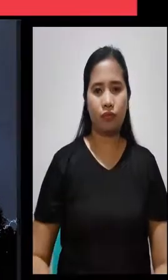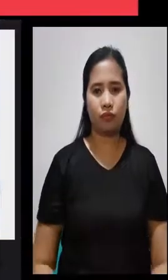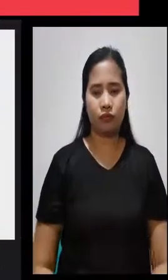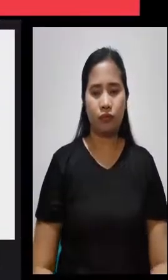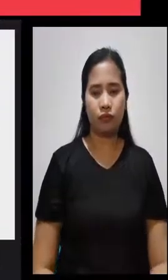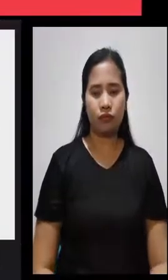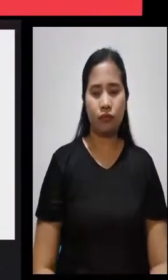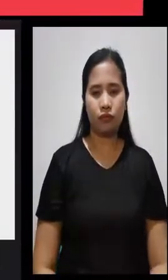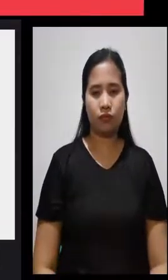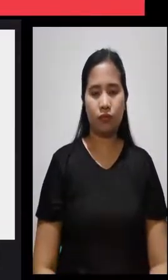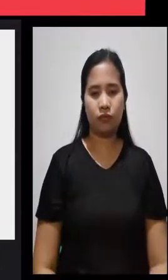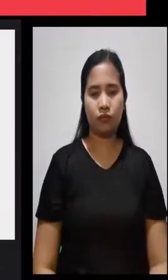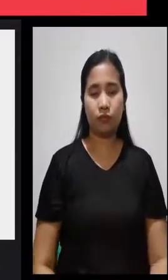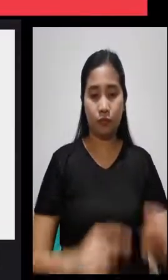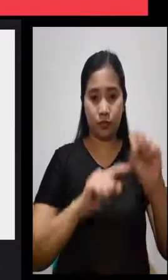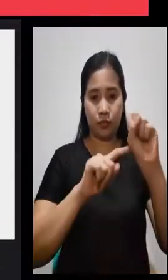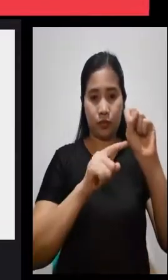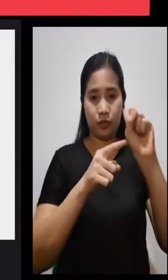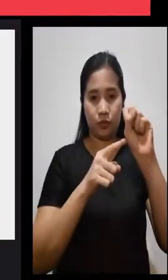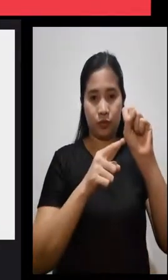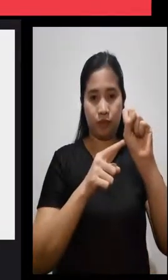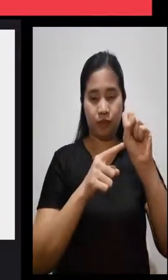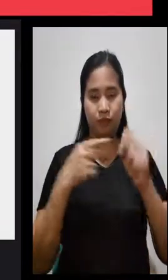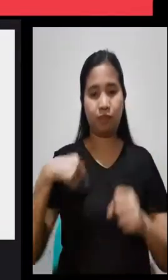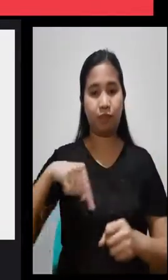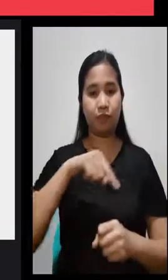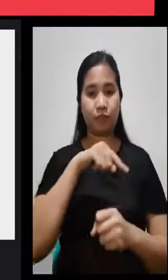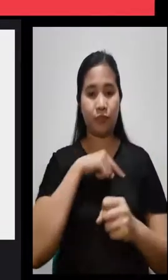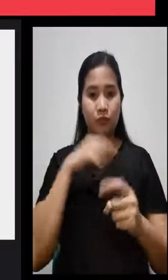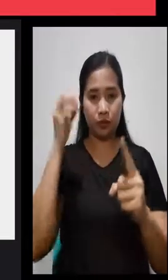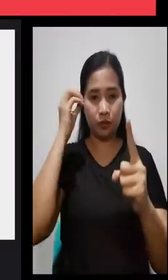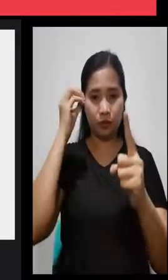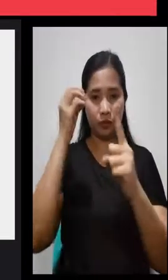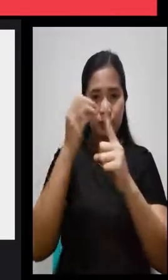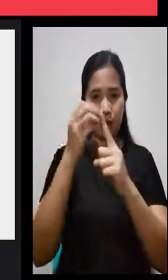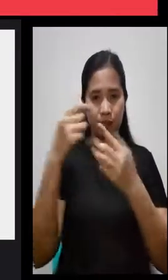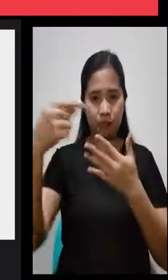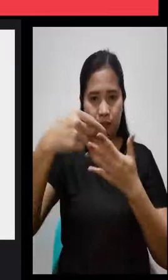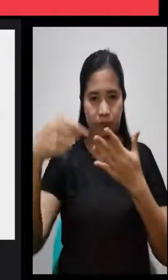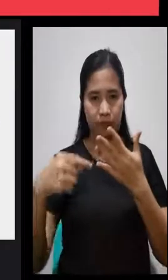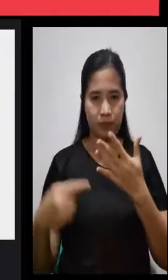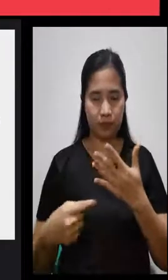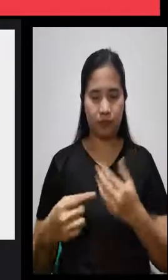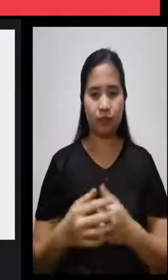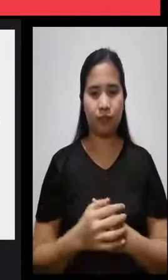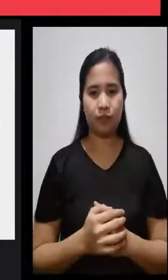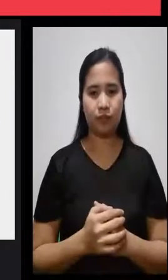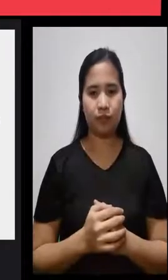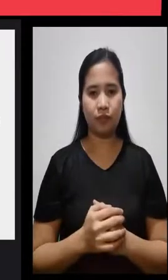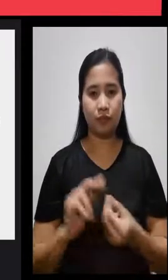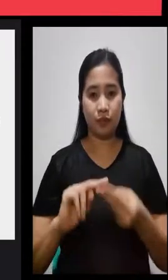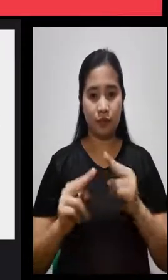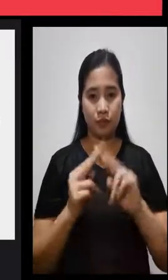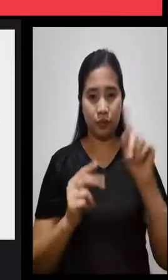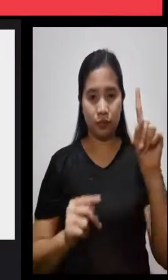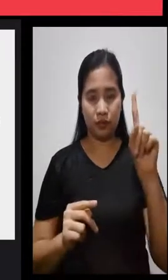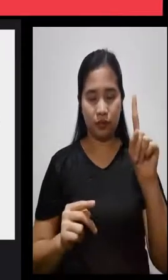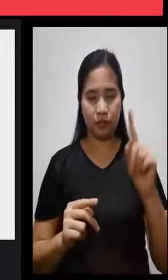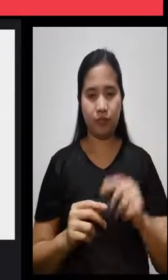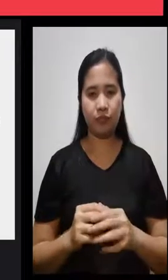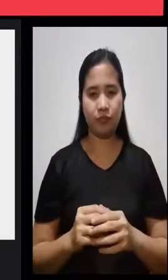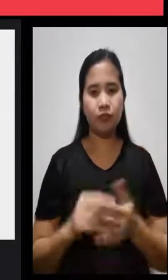interpreter. To start with, our objectives are the following. Number